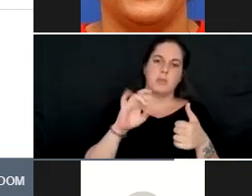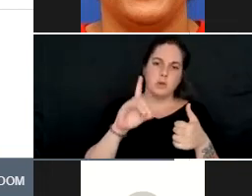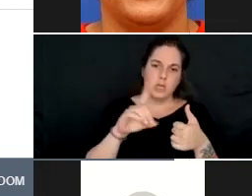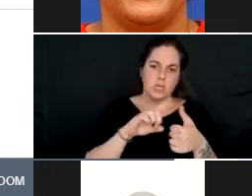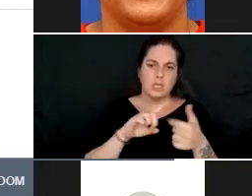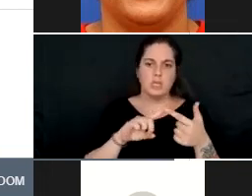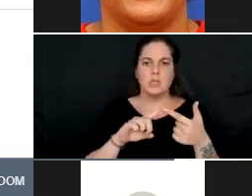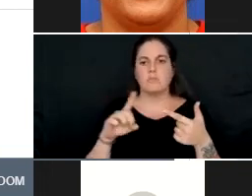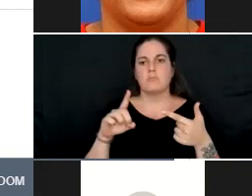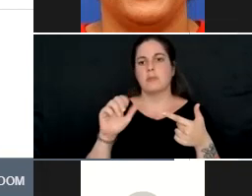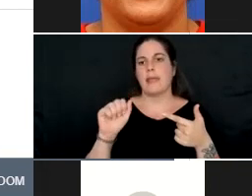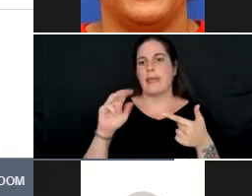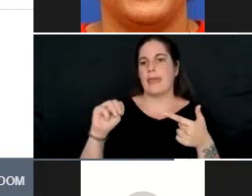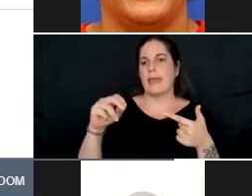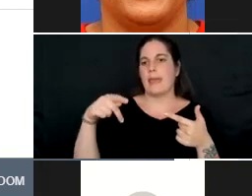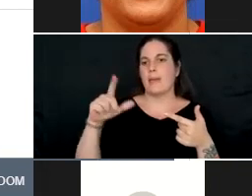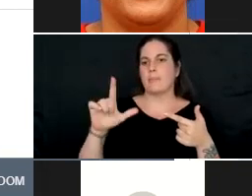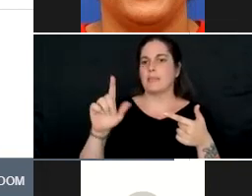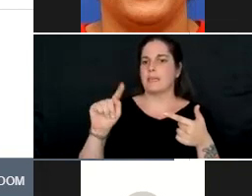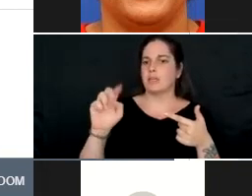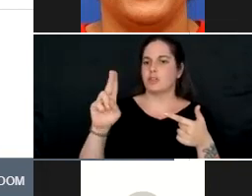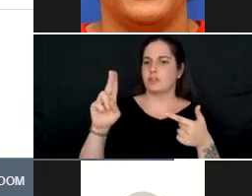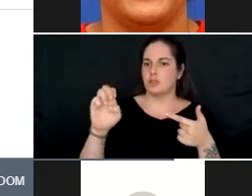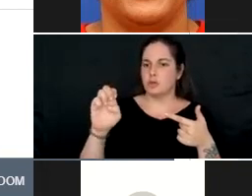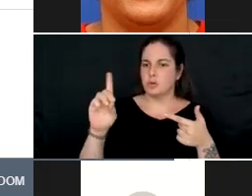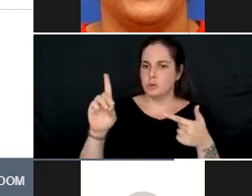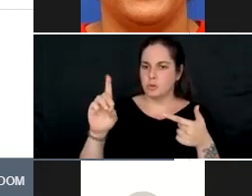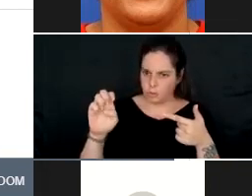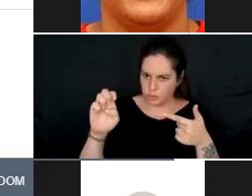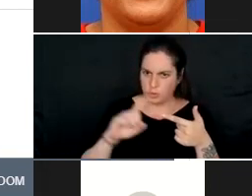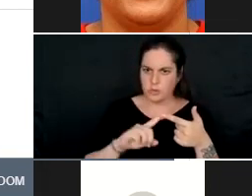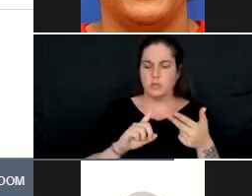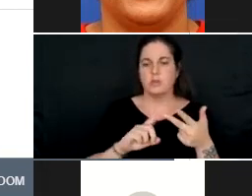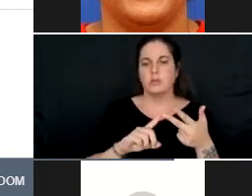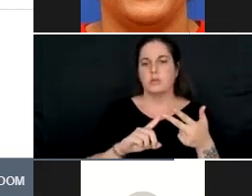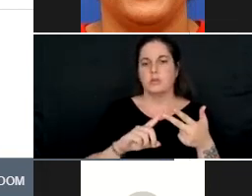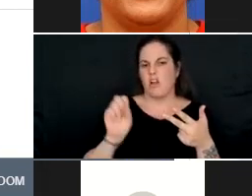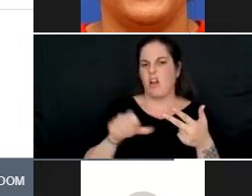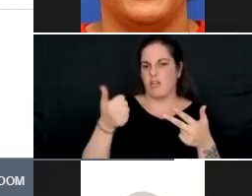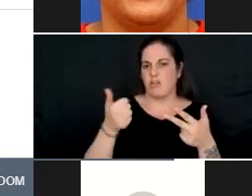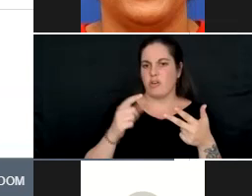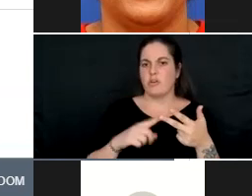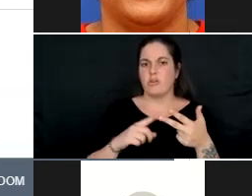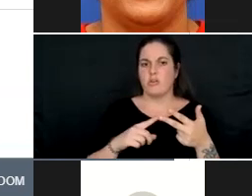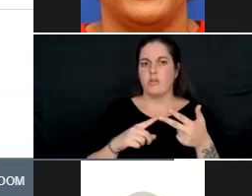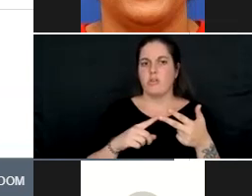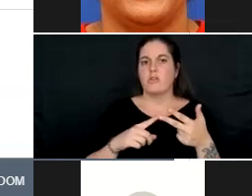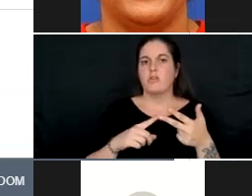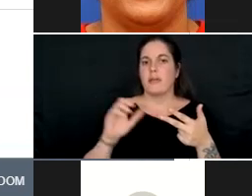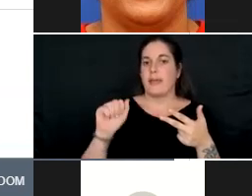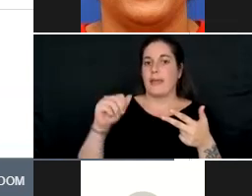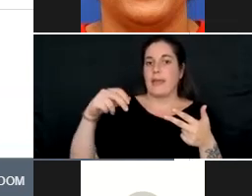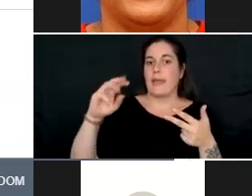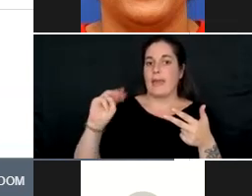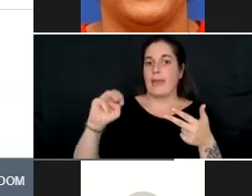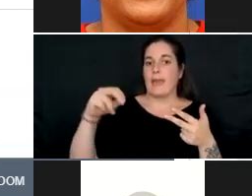besides amplitude when dealing with our wave, okay? I mentioned to you that amplitude was